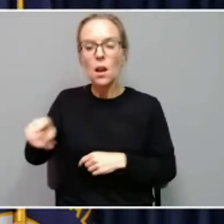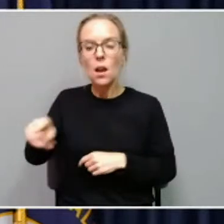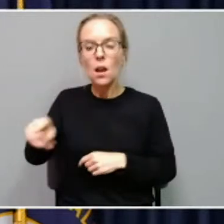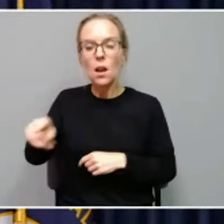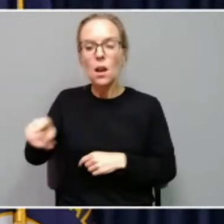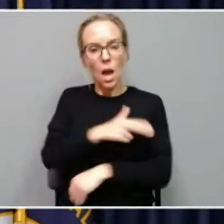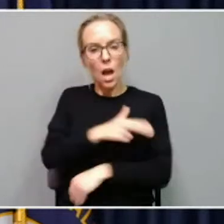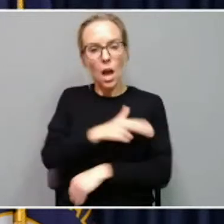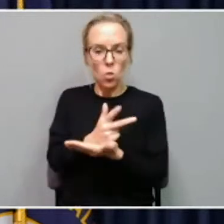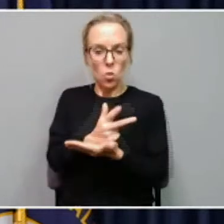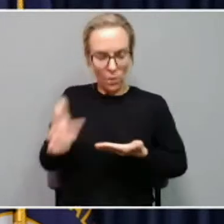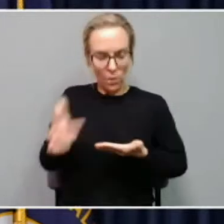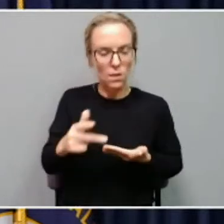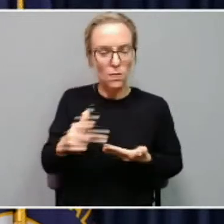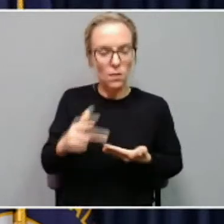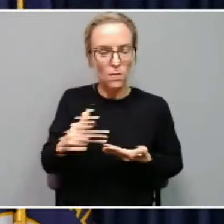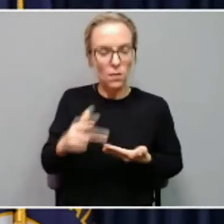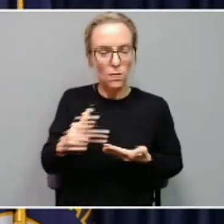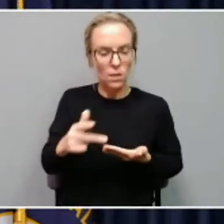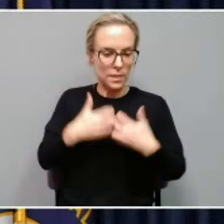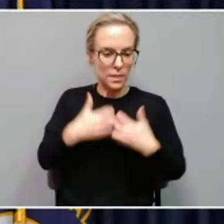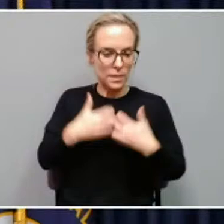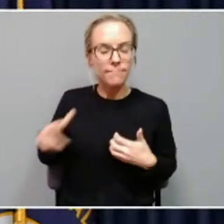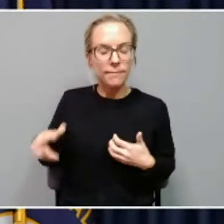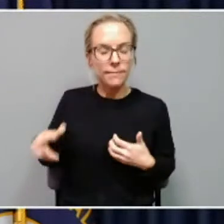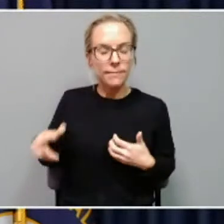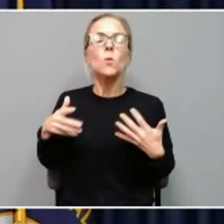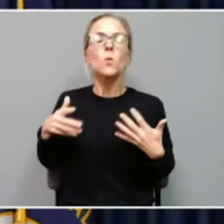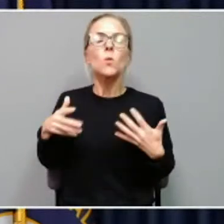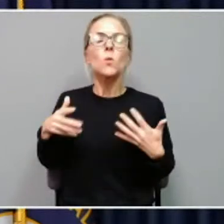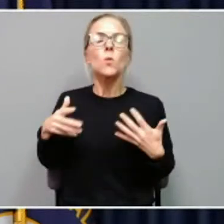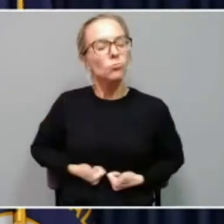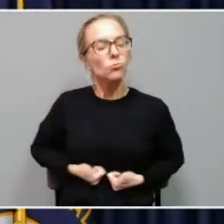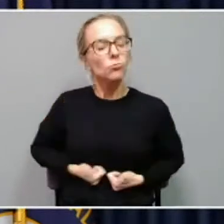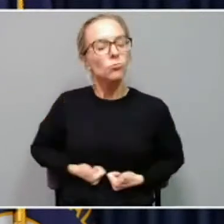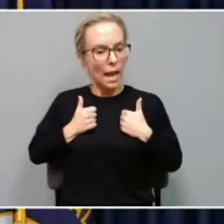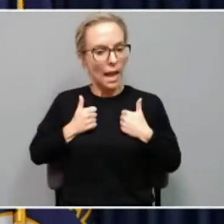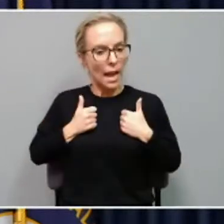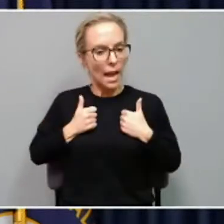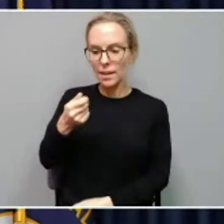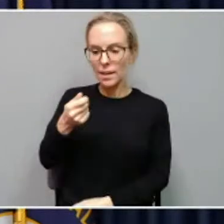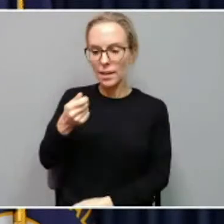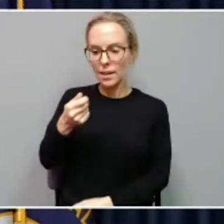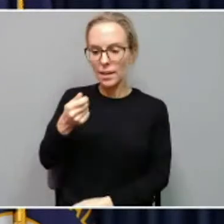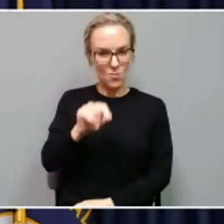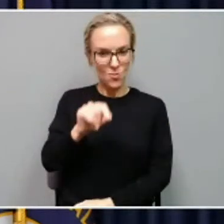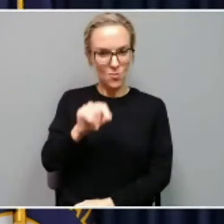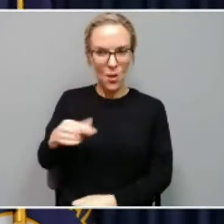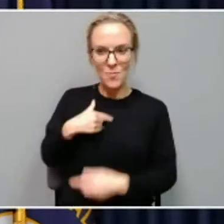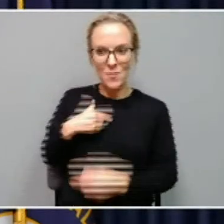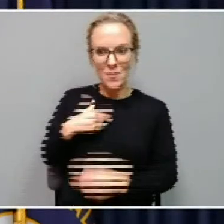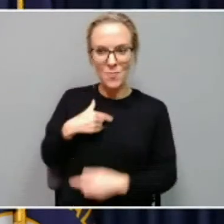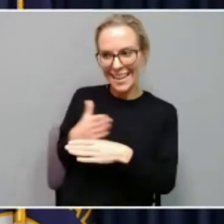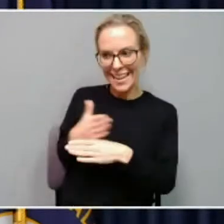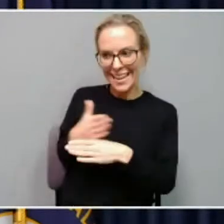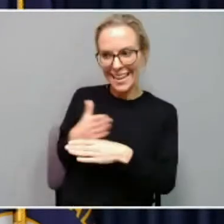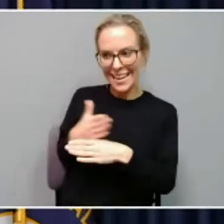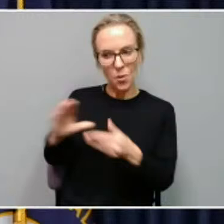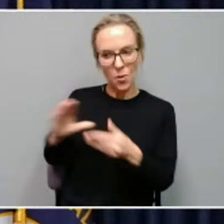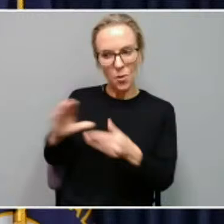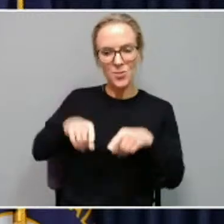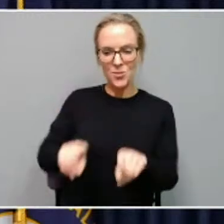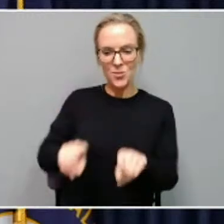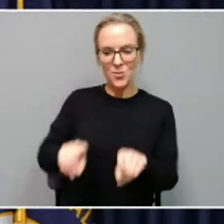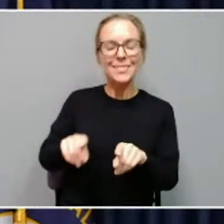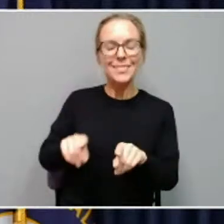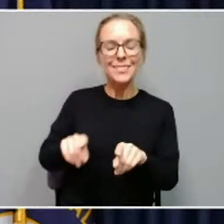Dr. Fox thankfully survived. In April of 2020, we shared his story during one of these press conferences. Now, more